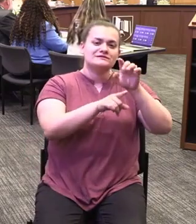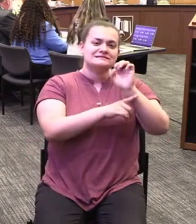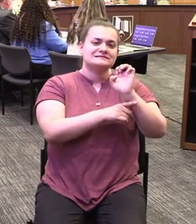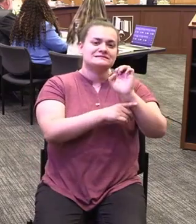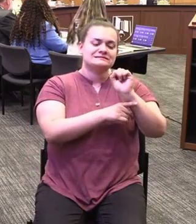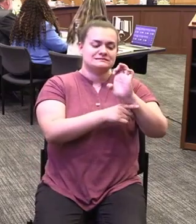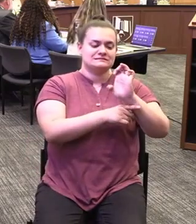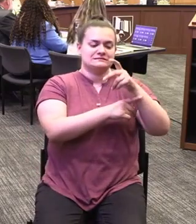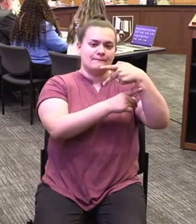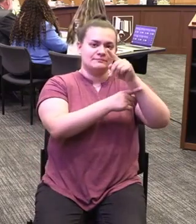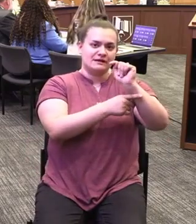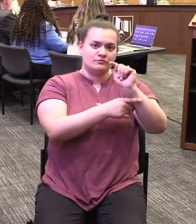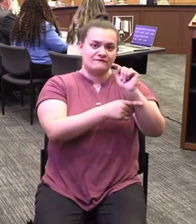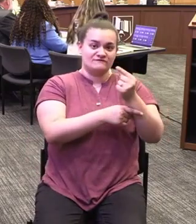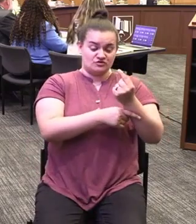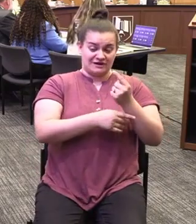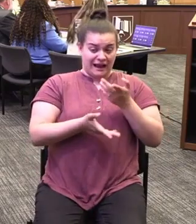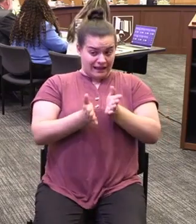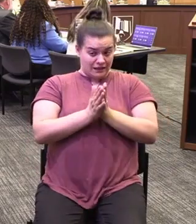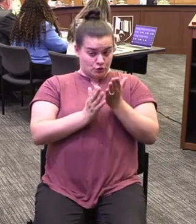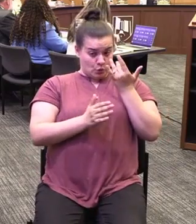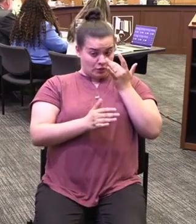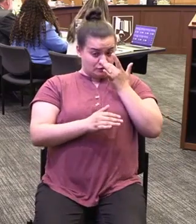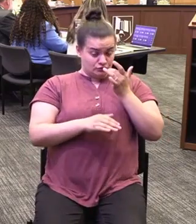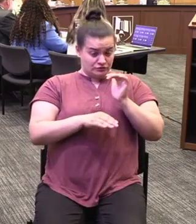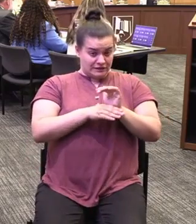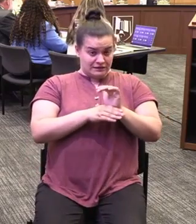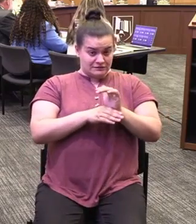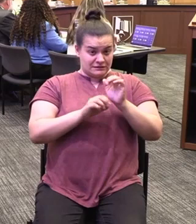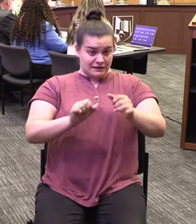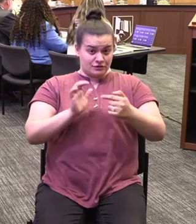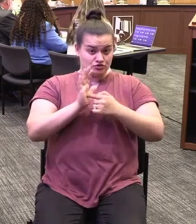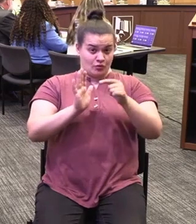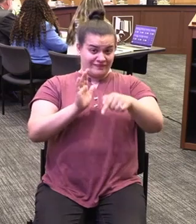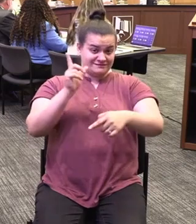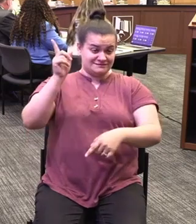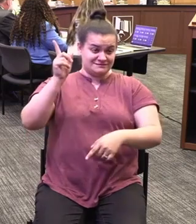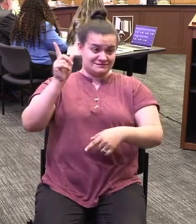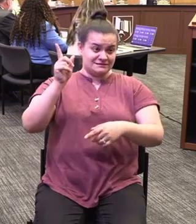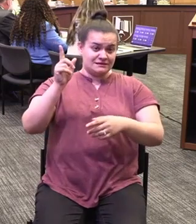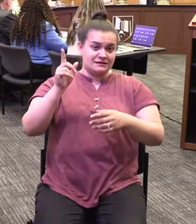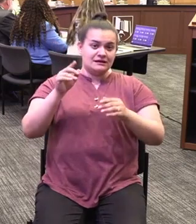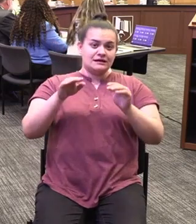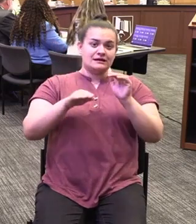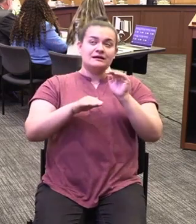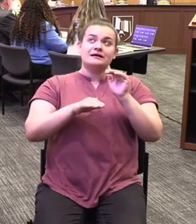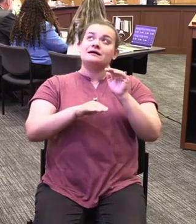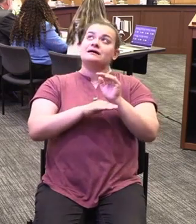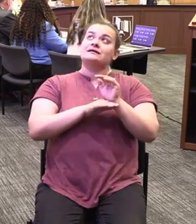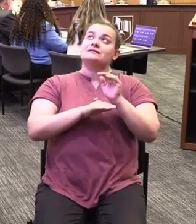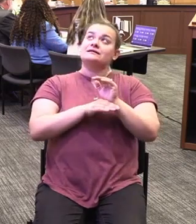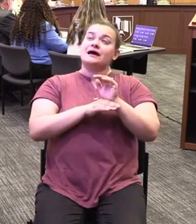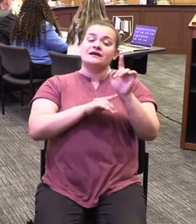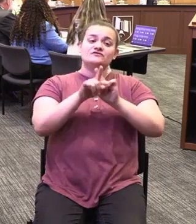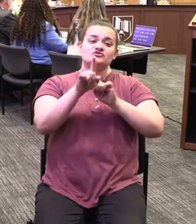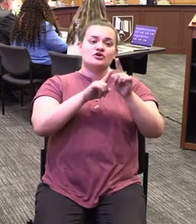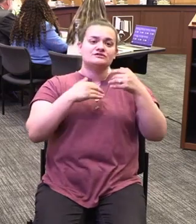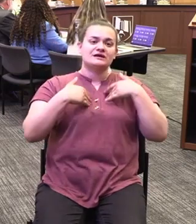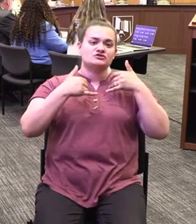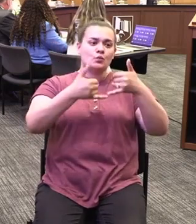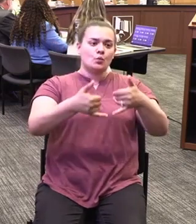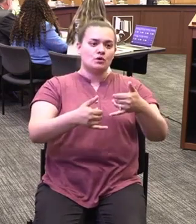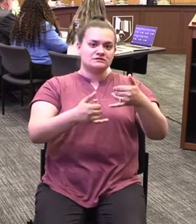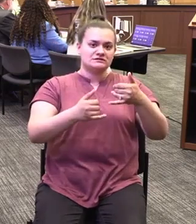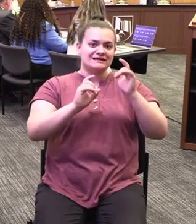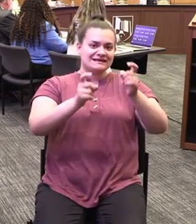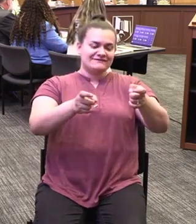her earlier tonight that would it be possible for me to show this slide? The Night of Stars has some awards that are given out every month or every